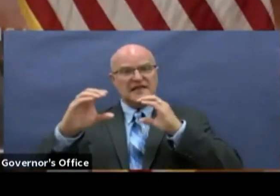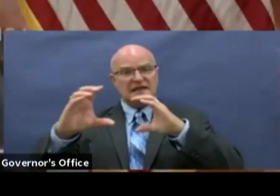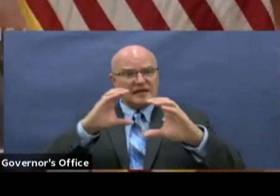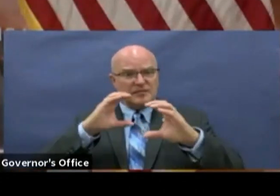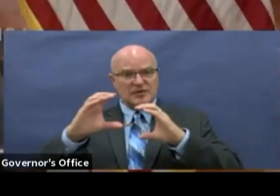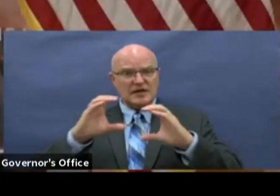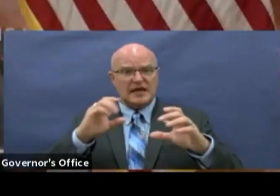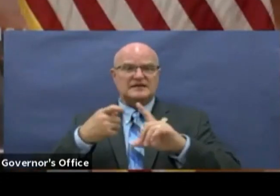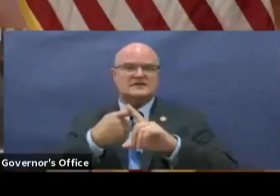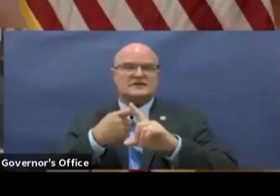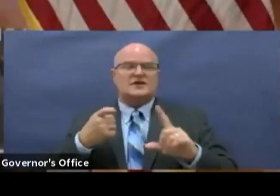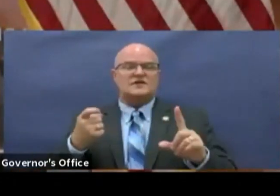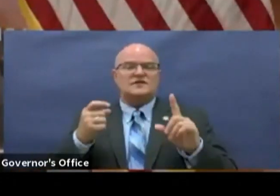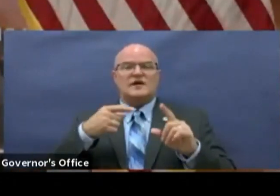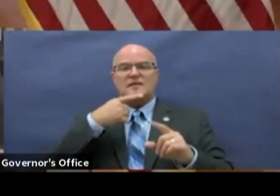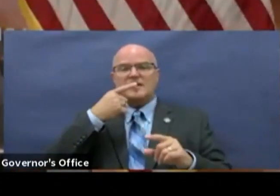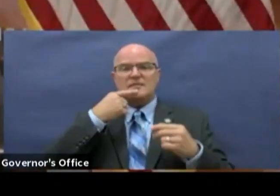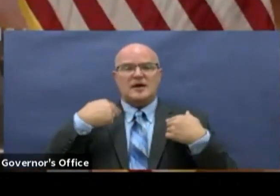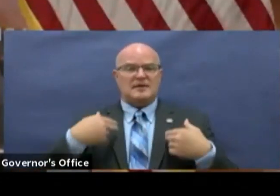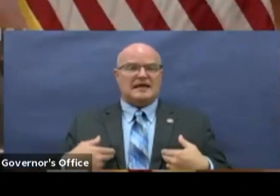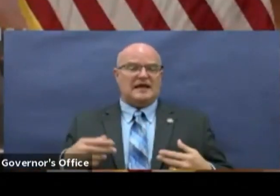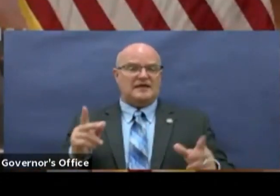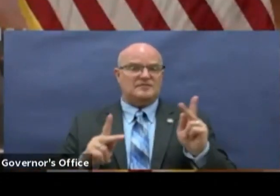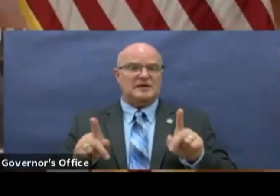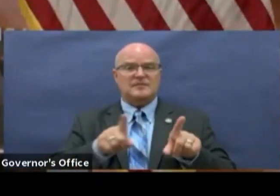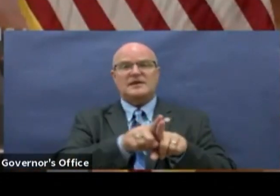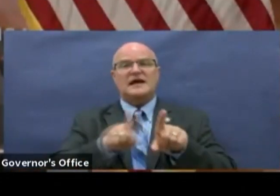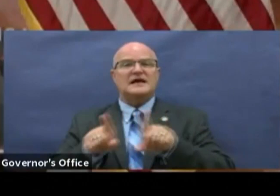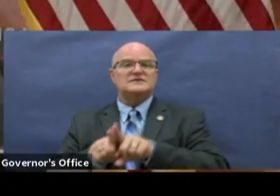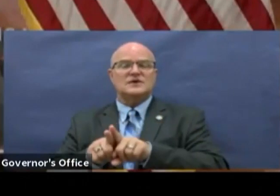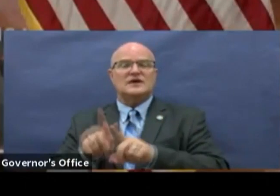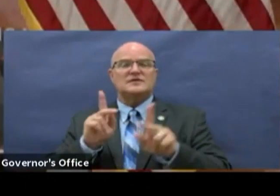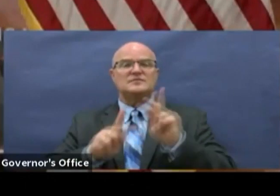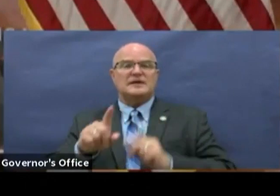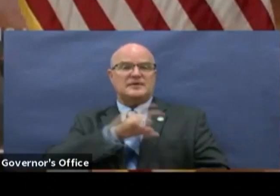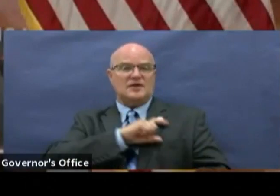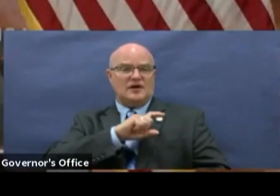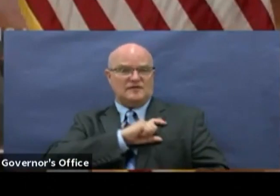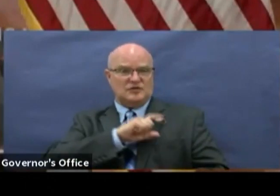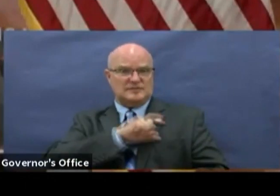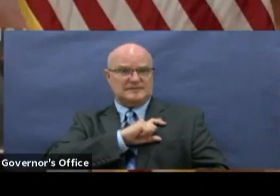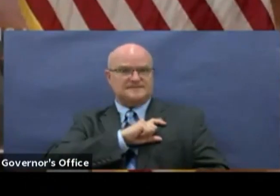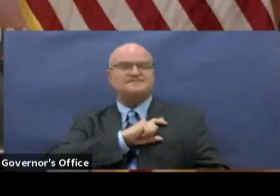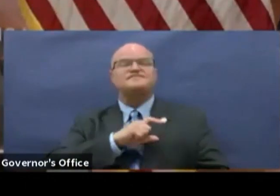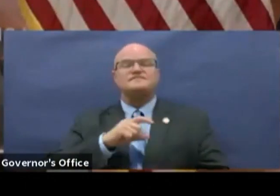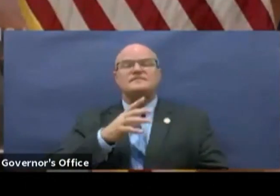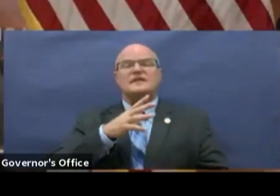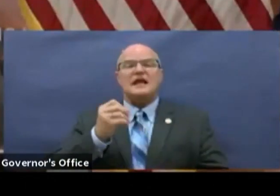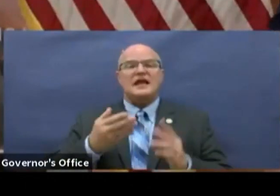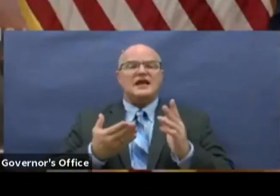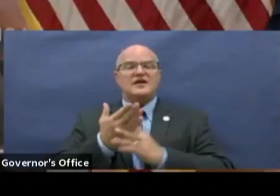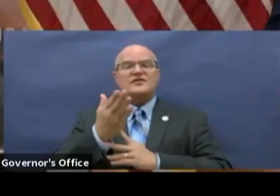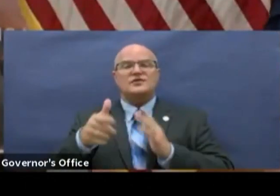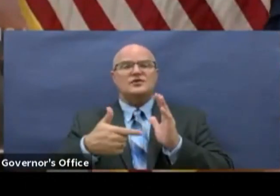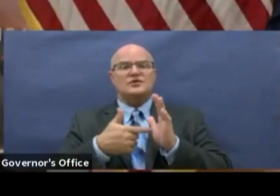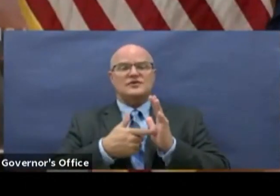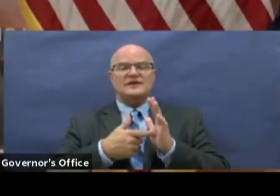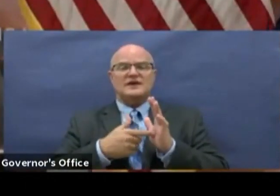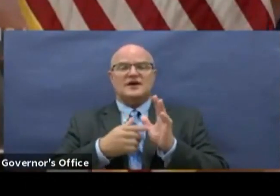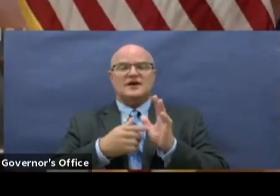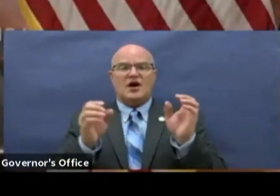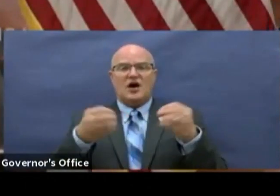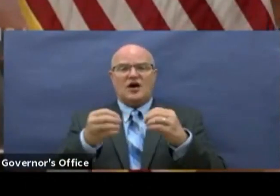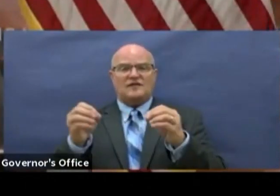communication from the public health officials as well as those in law enforcement and through the municipal